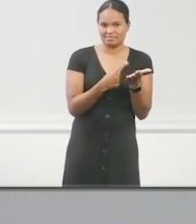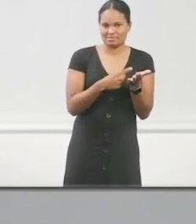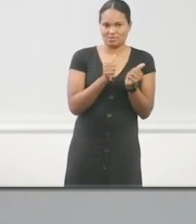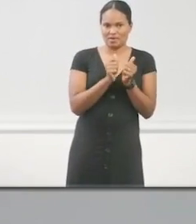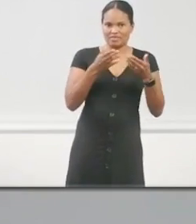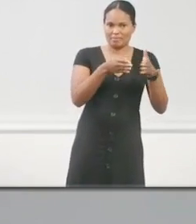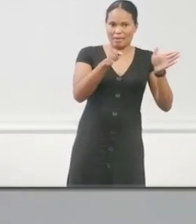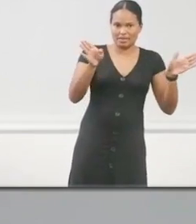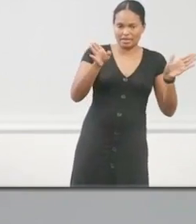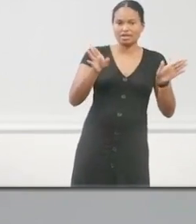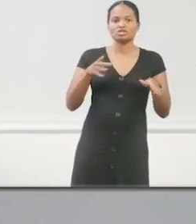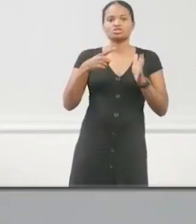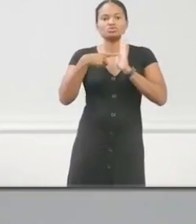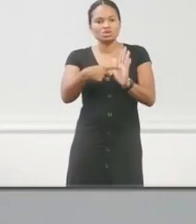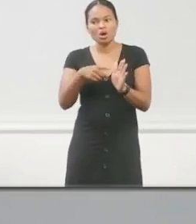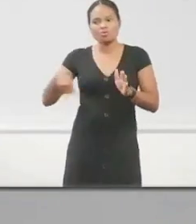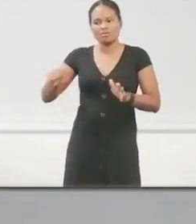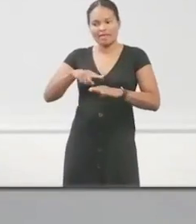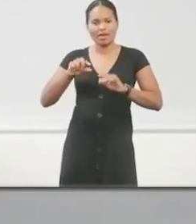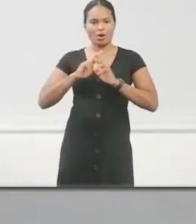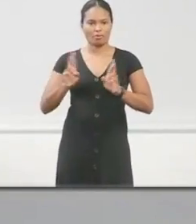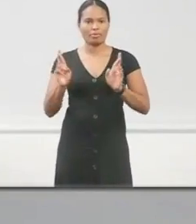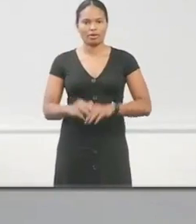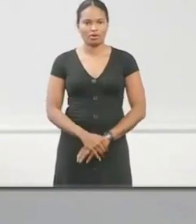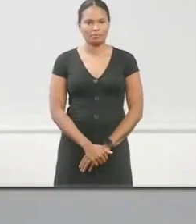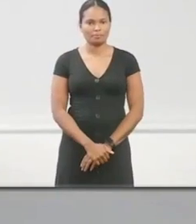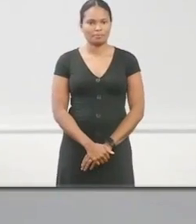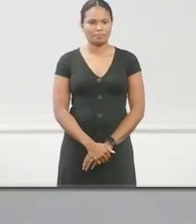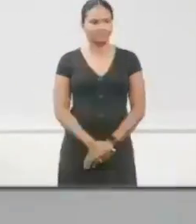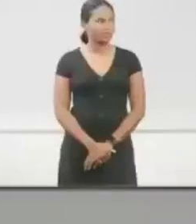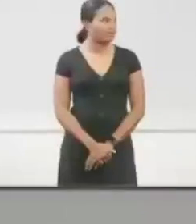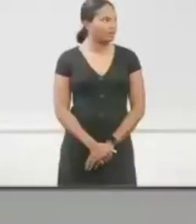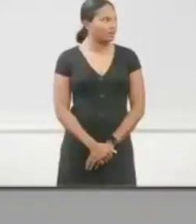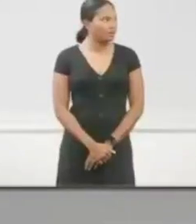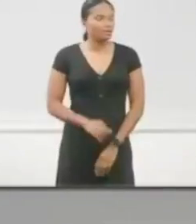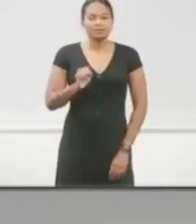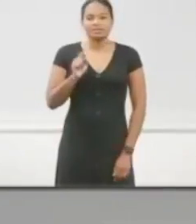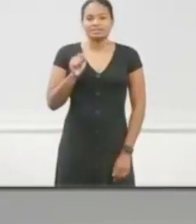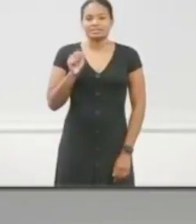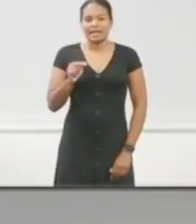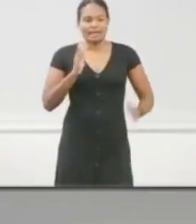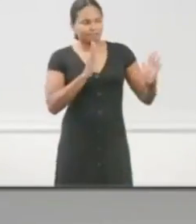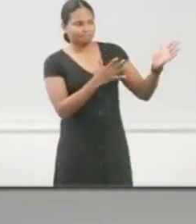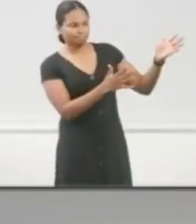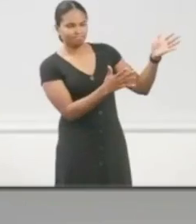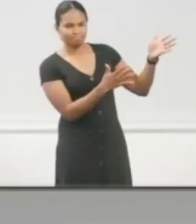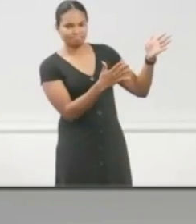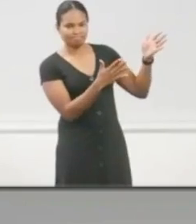place to show how prepared you are. Let's hear it for our master communicators.